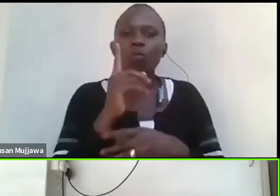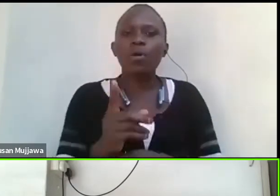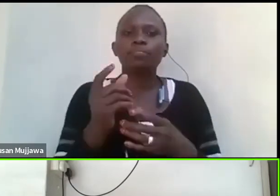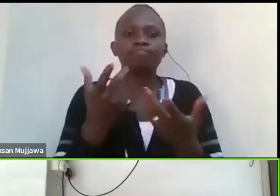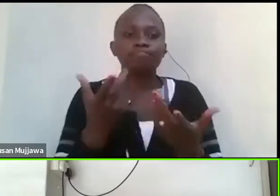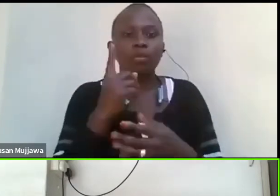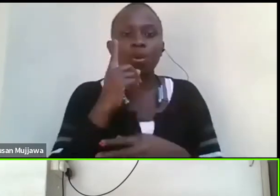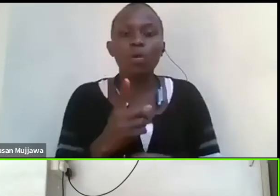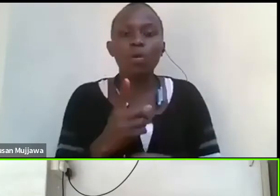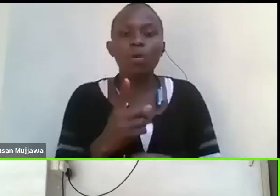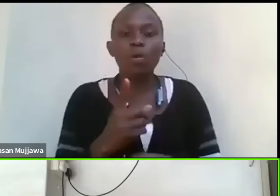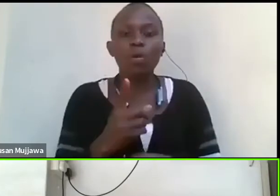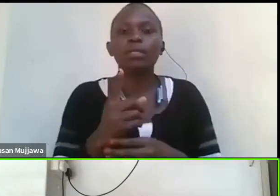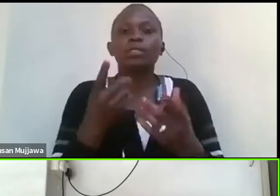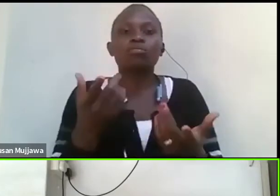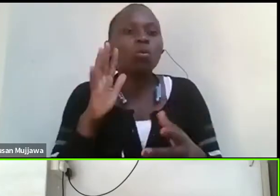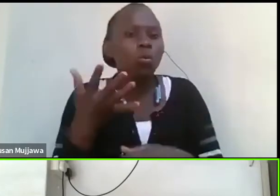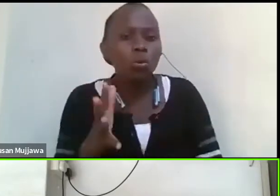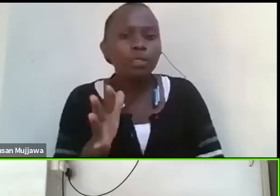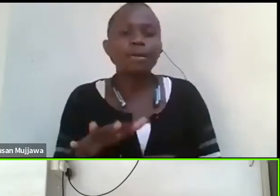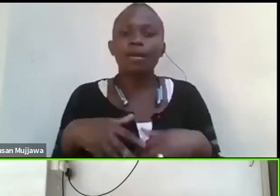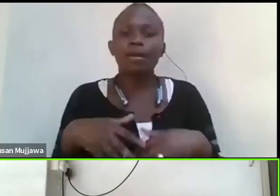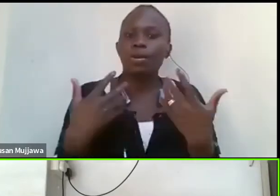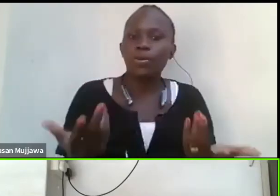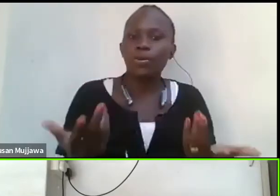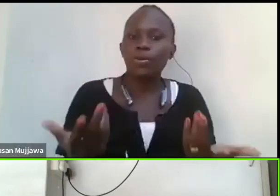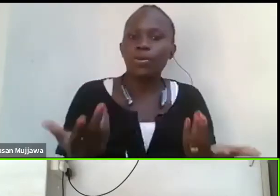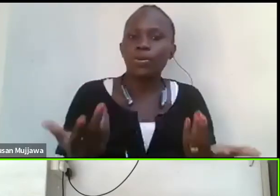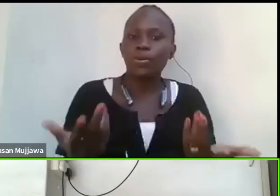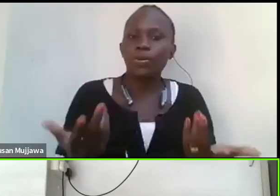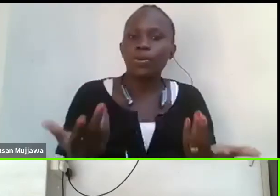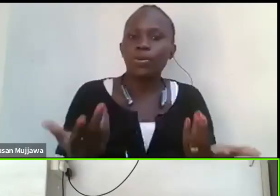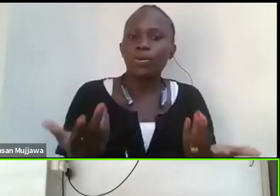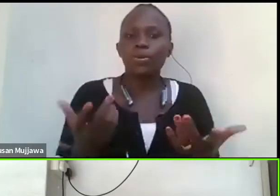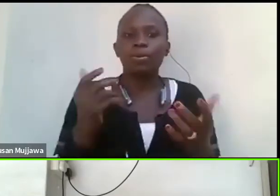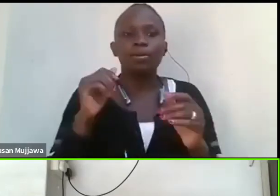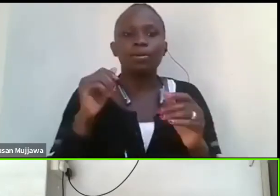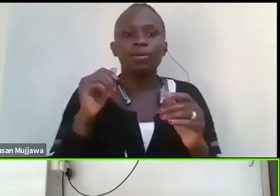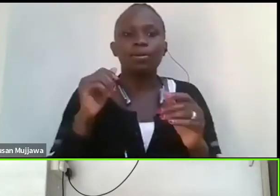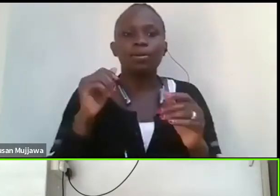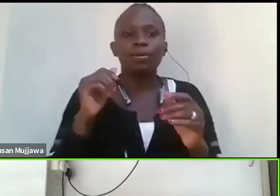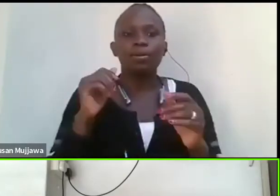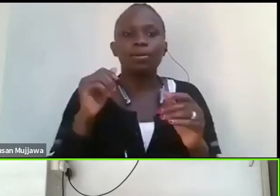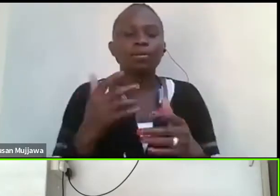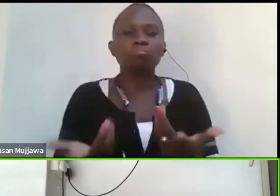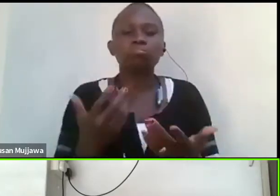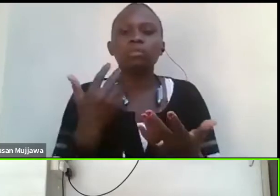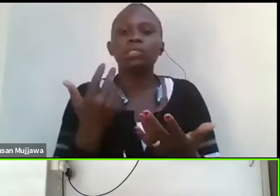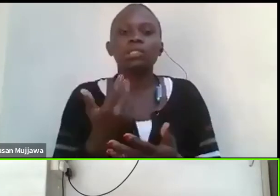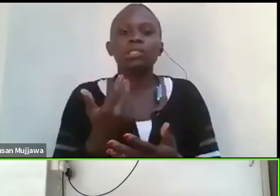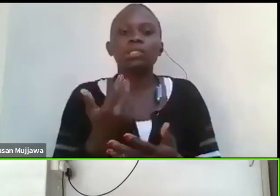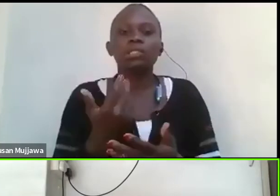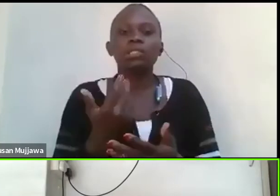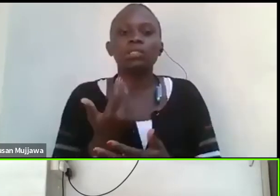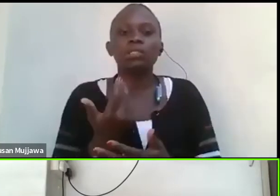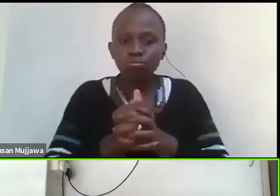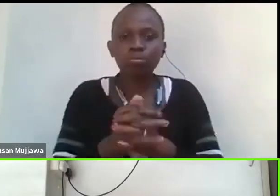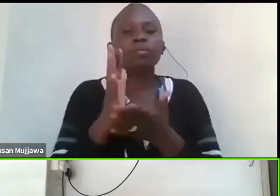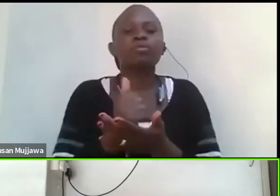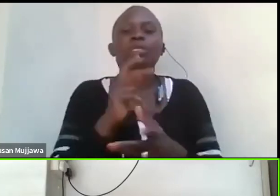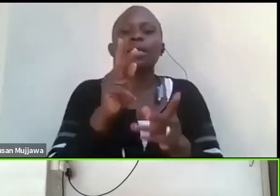water? Can we scale the volume? Is it natural juices? Because people are moving into healthier living. So in terms of product